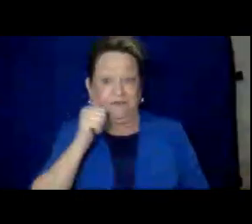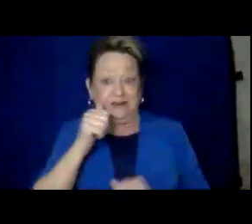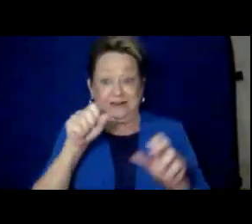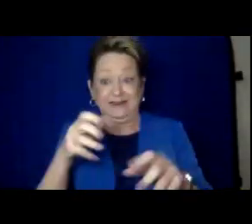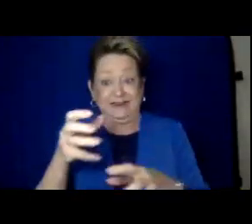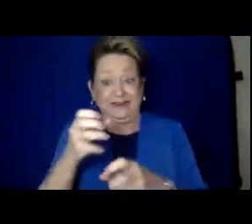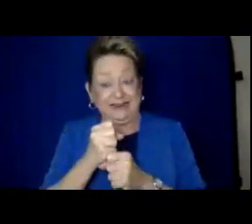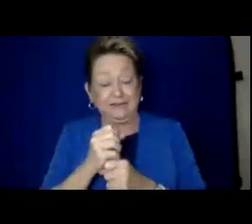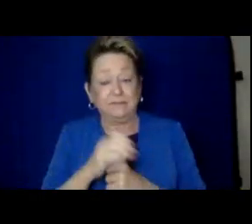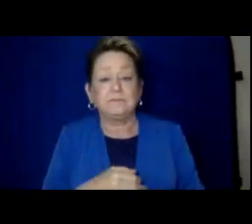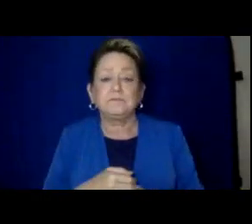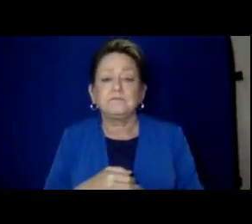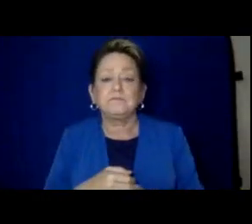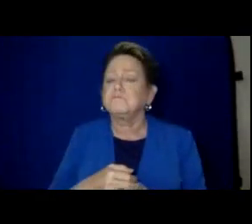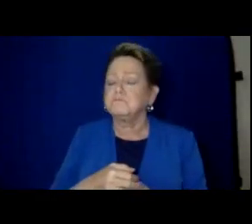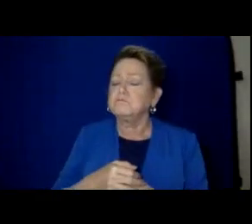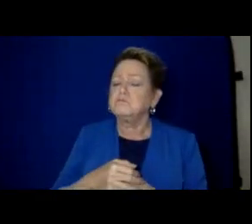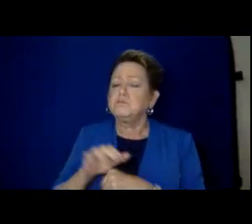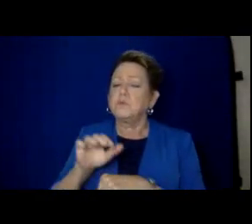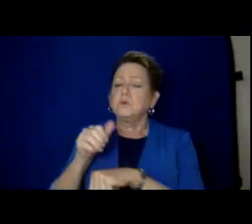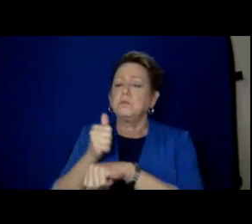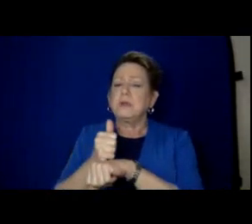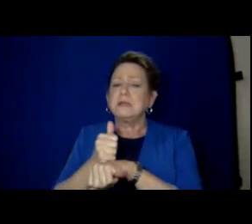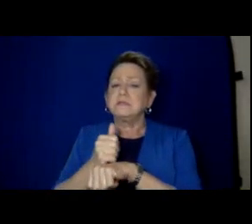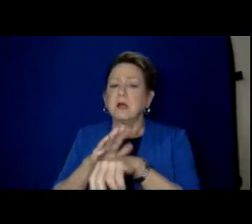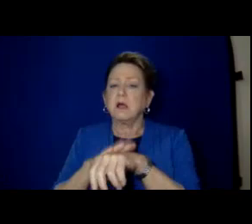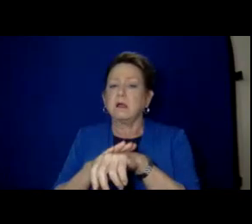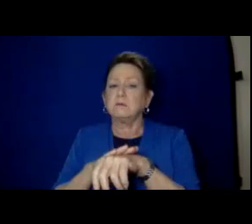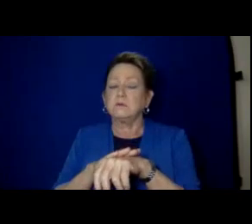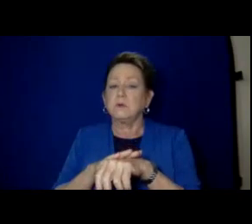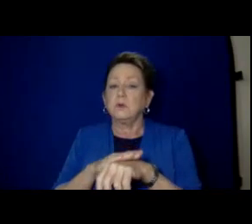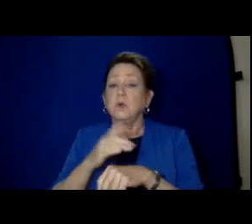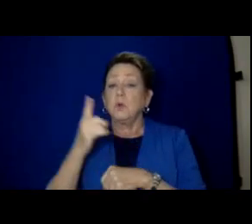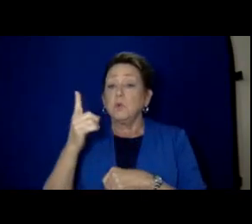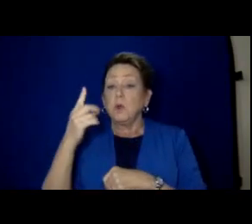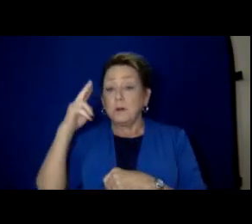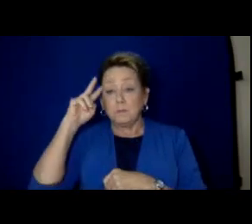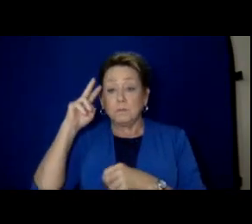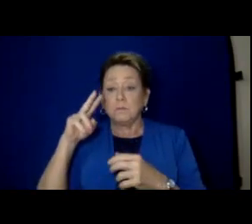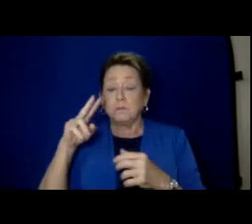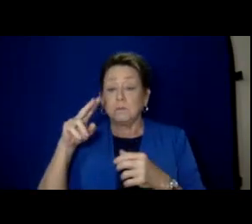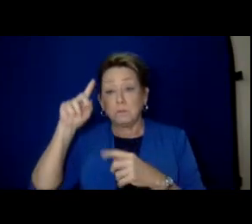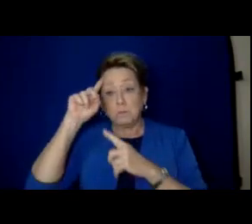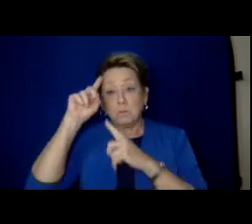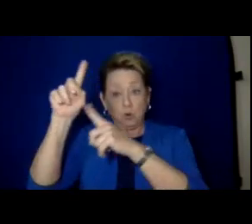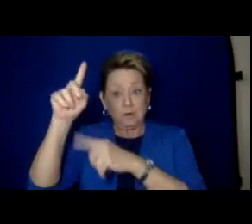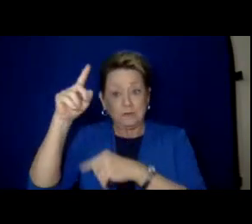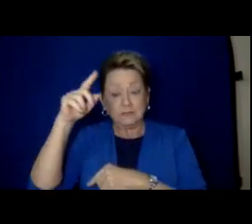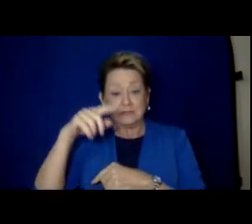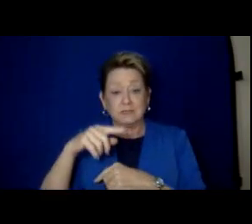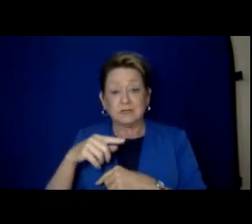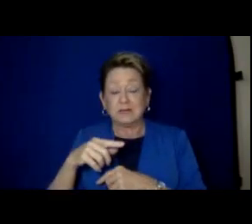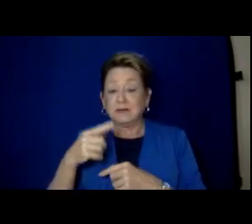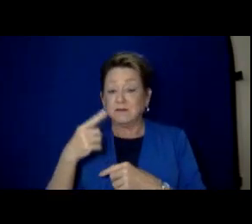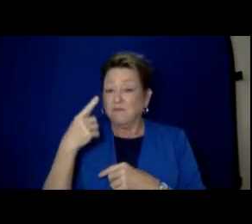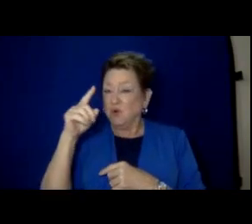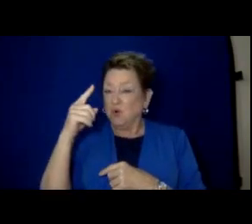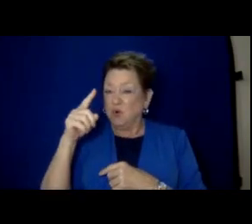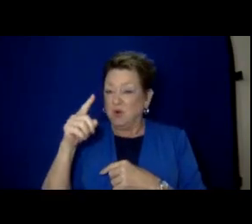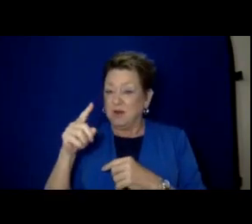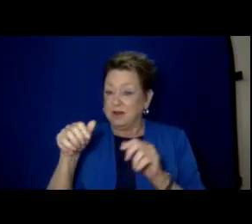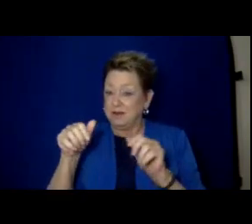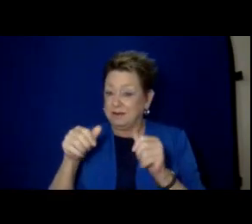Yeah, sure. These counters, is one purpose for them to enable you to determine